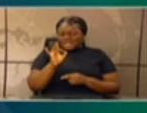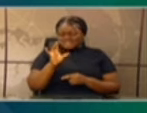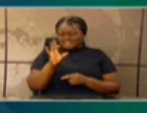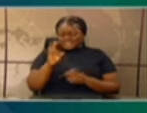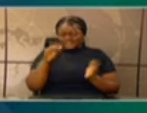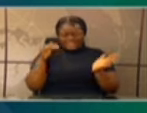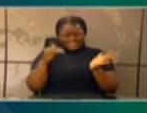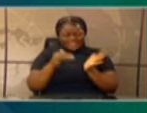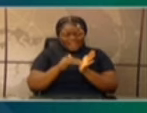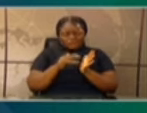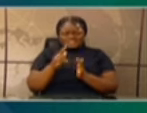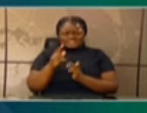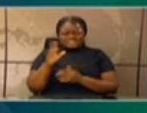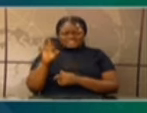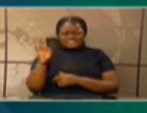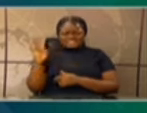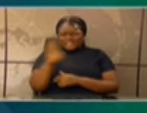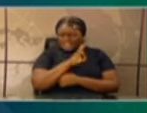487,700.